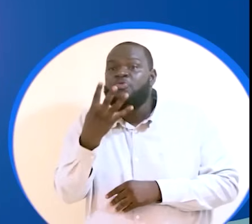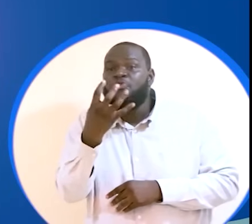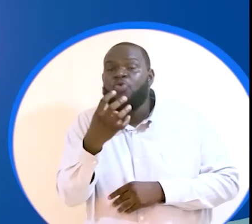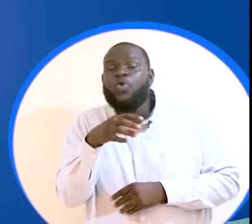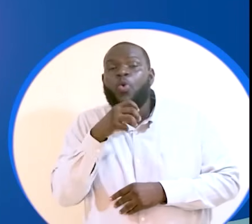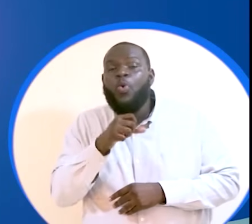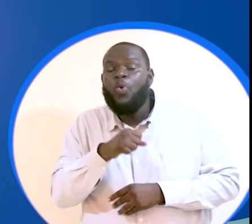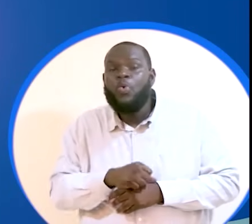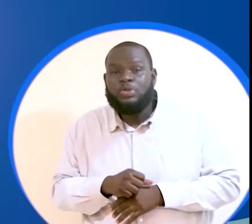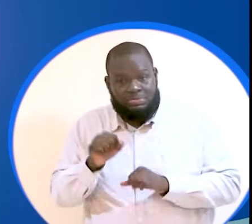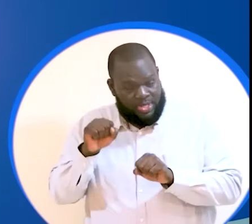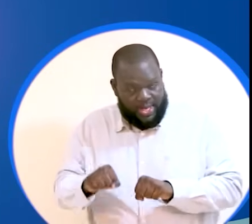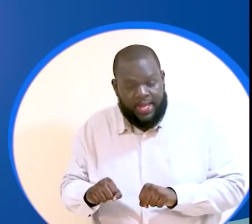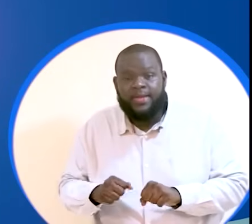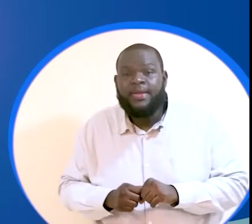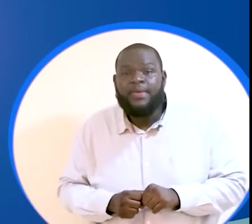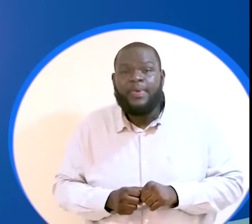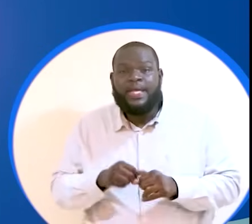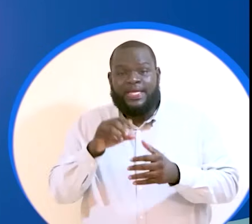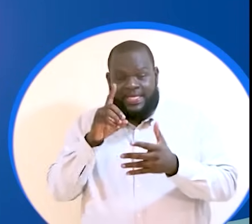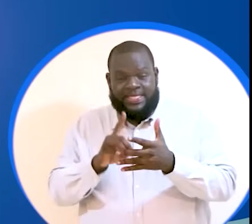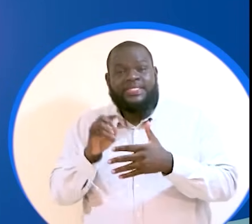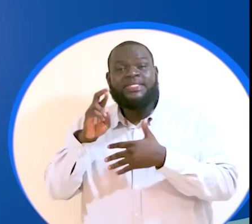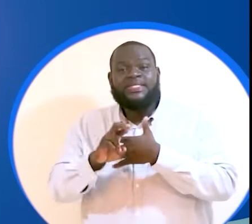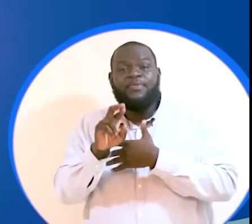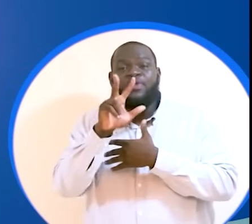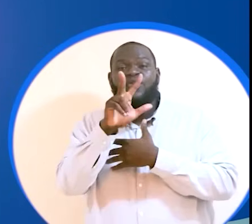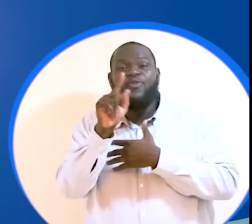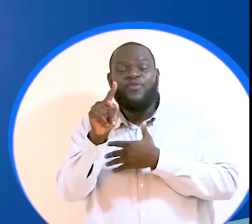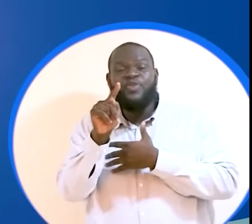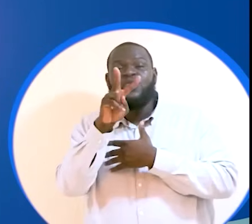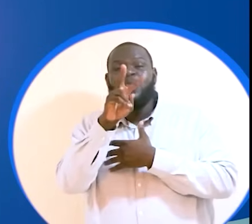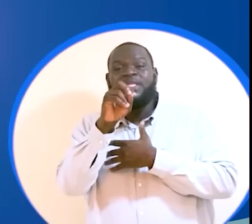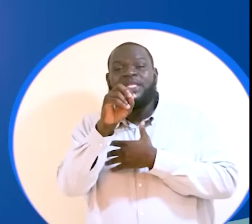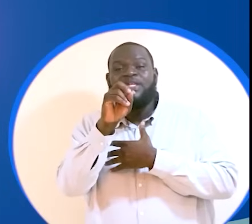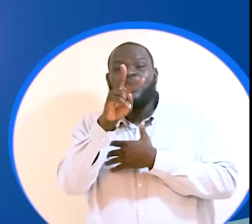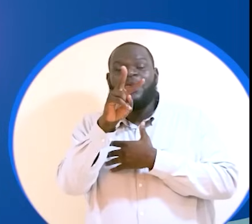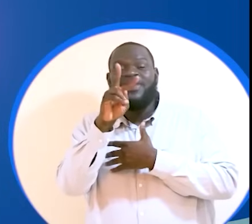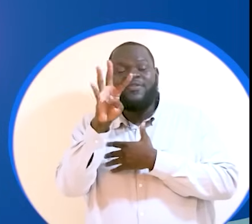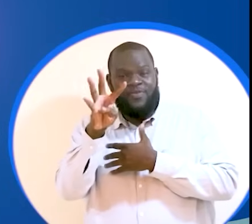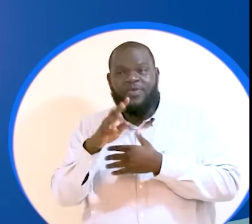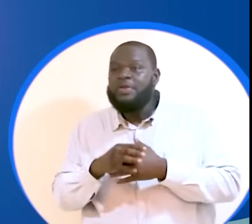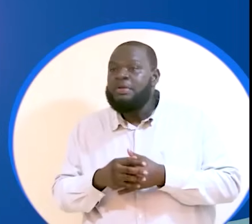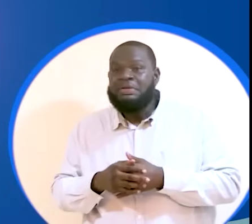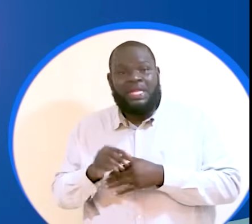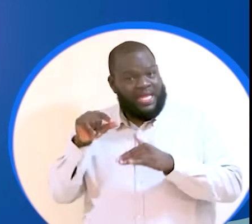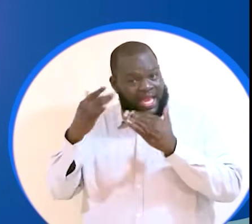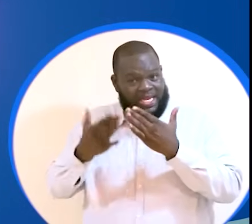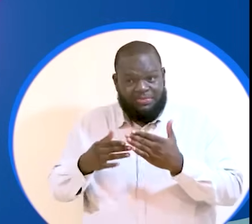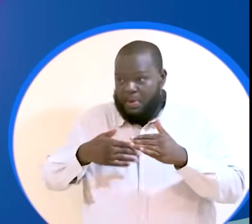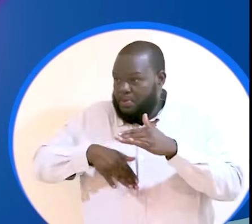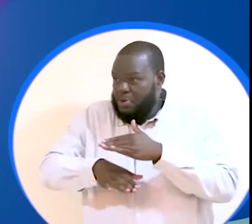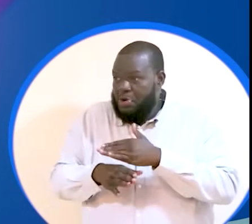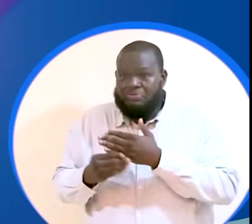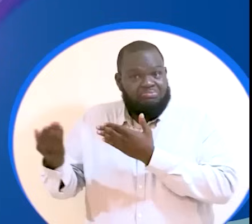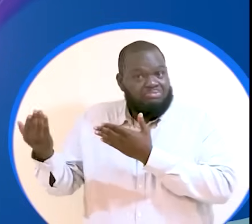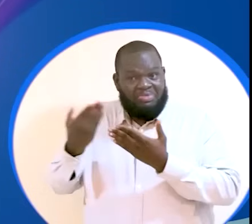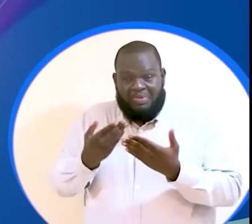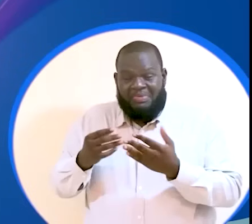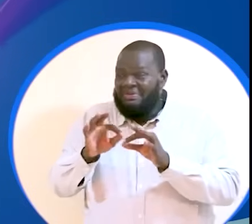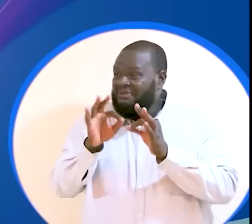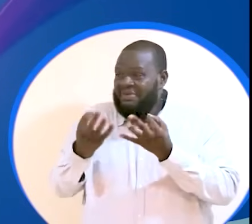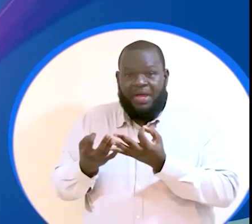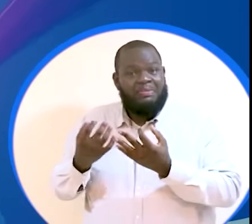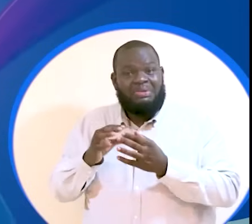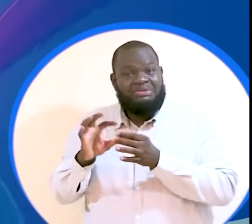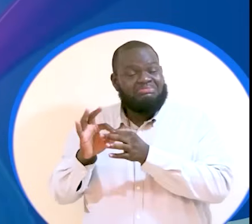or older by December 31st, 2024 and is a Guyanese citizen by birth, descent, naturalization, or is a